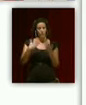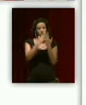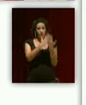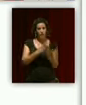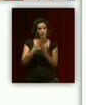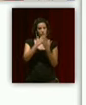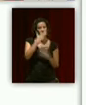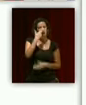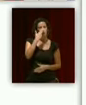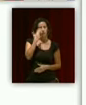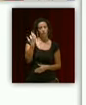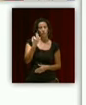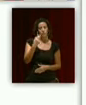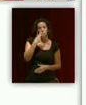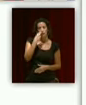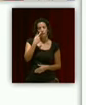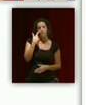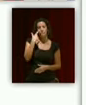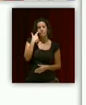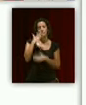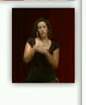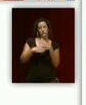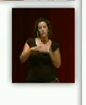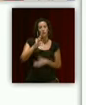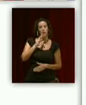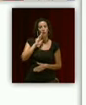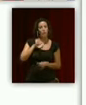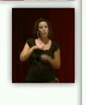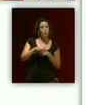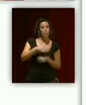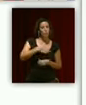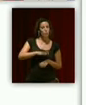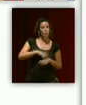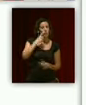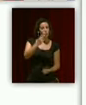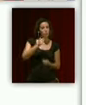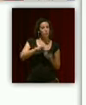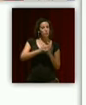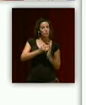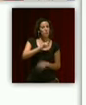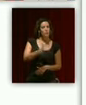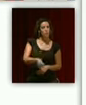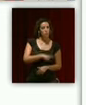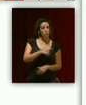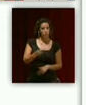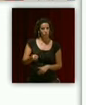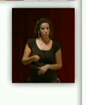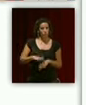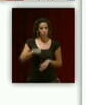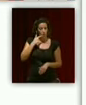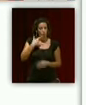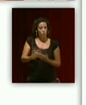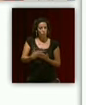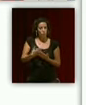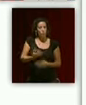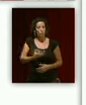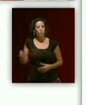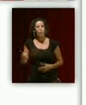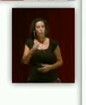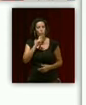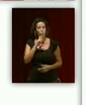cognitive capacity of users. In this research study, we were interested in finding if this type of impairment